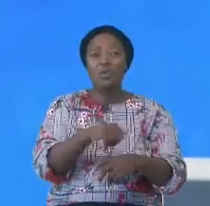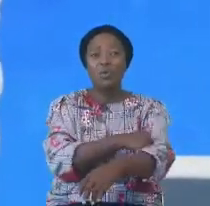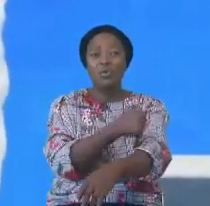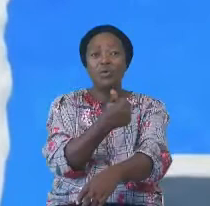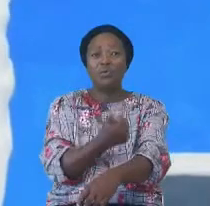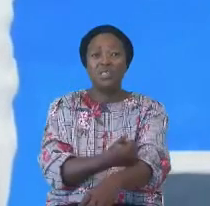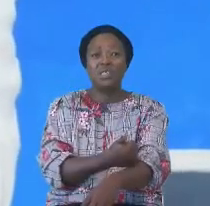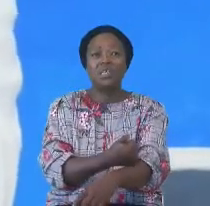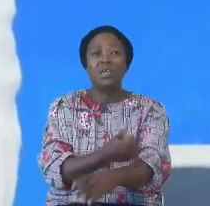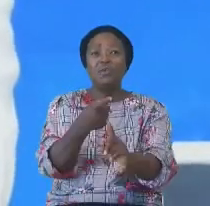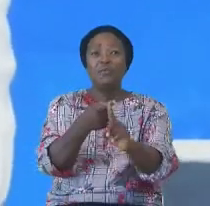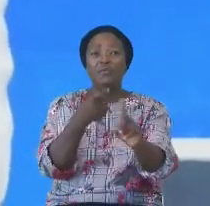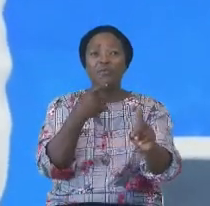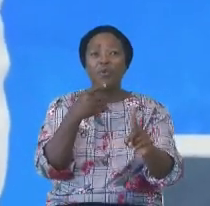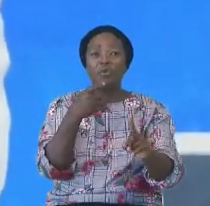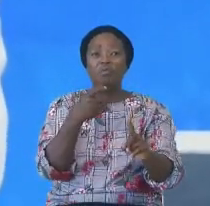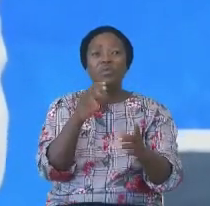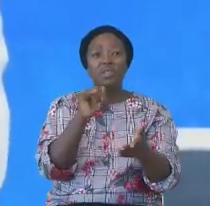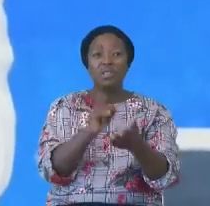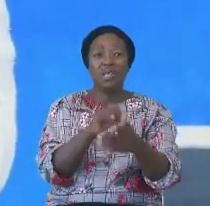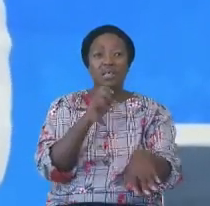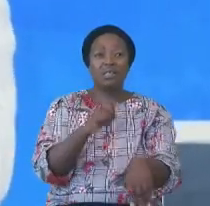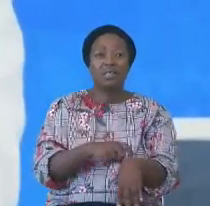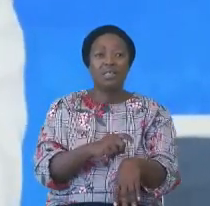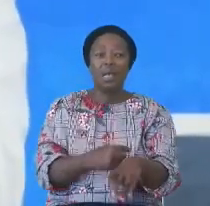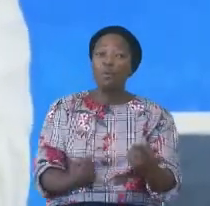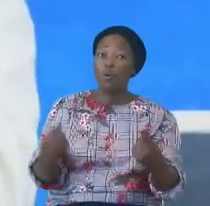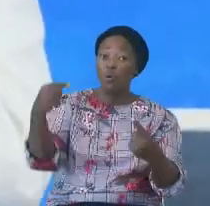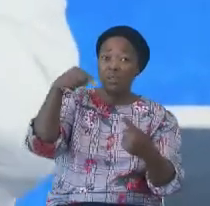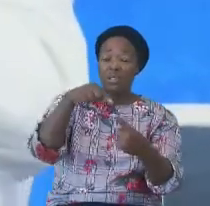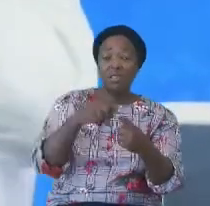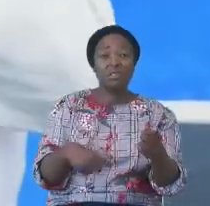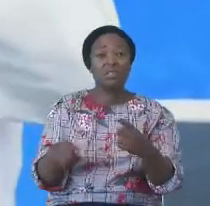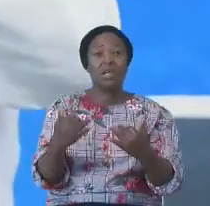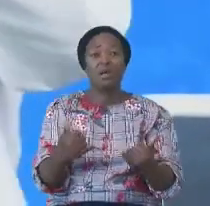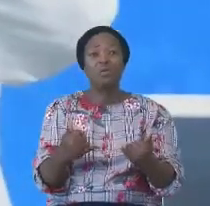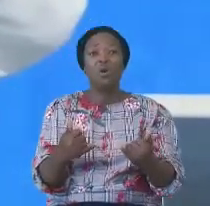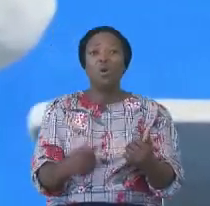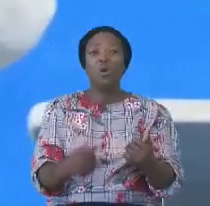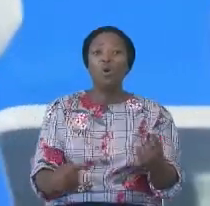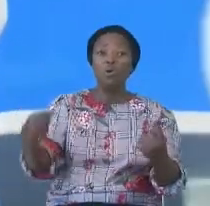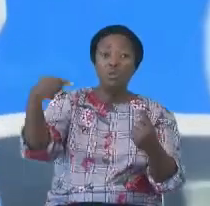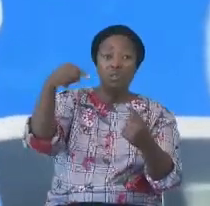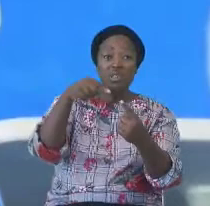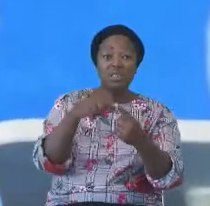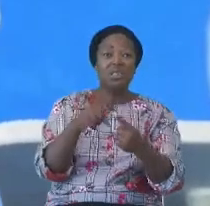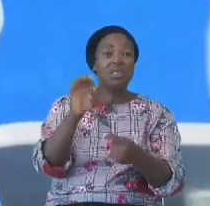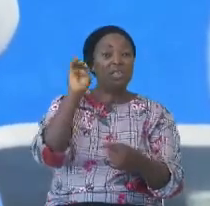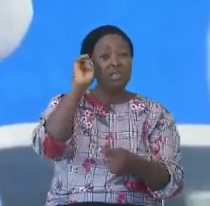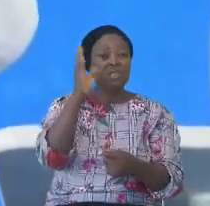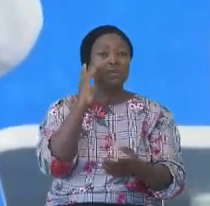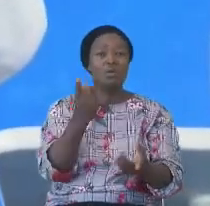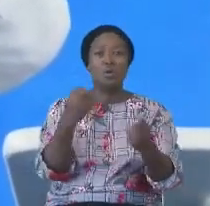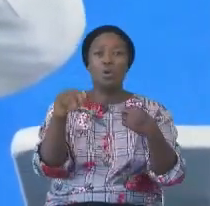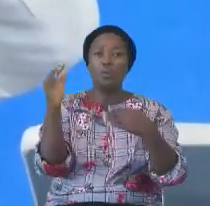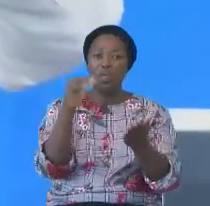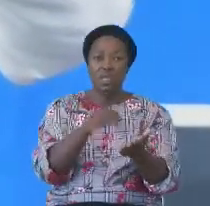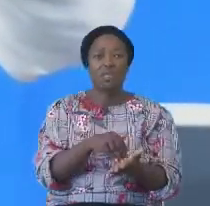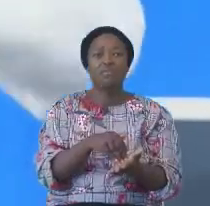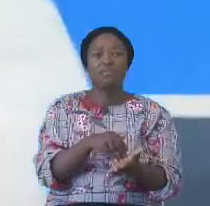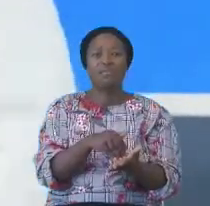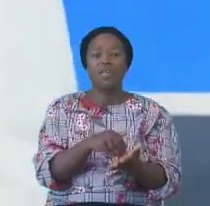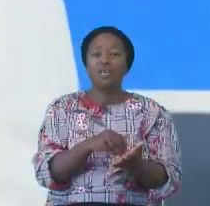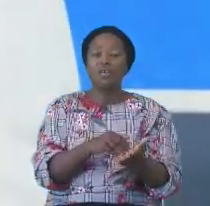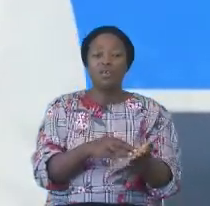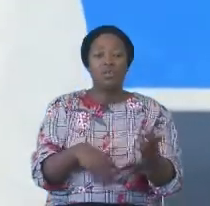have effect and power and authority from that time until this